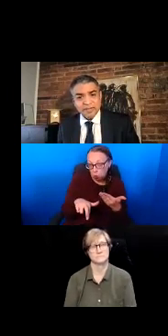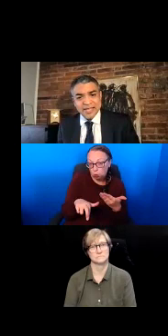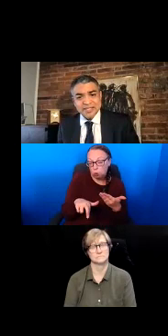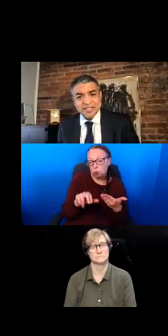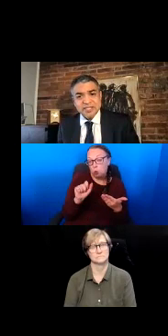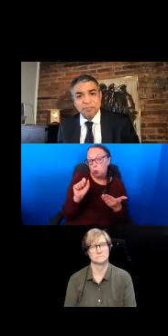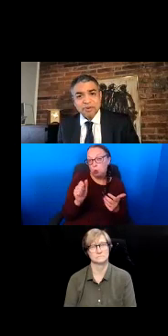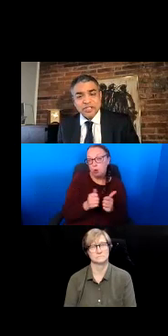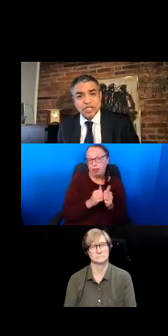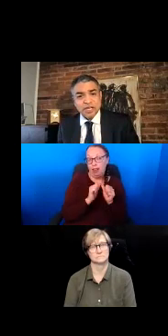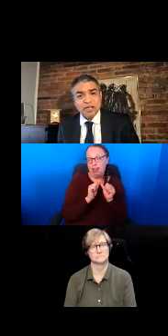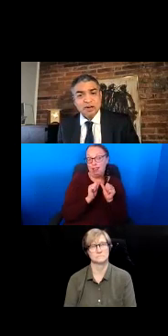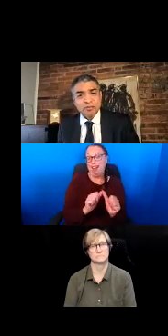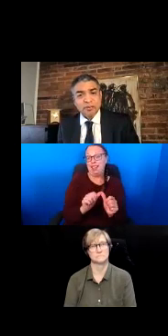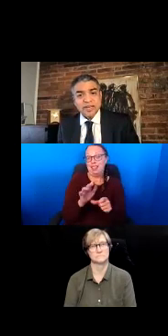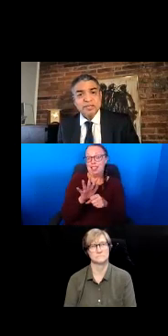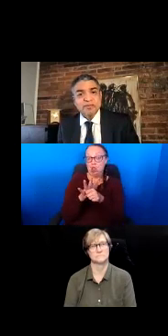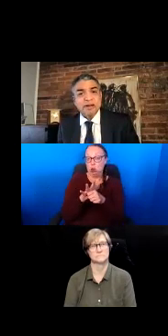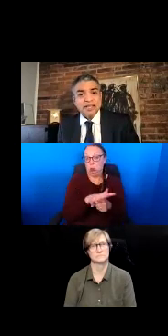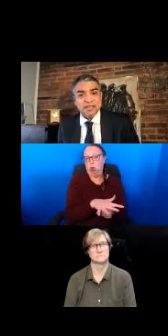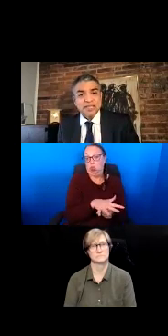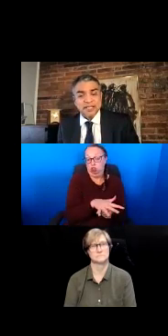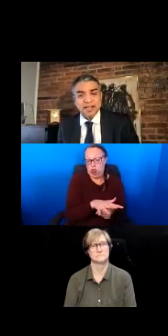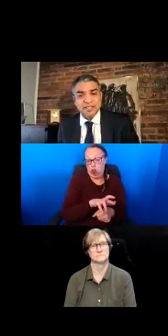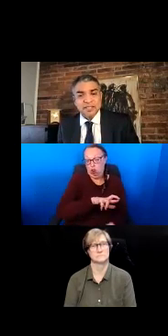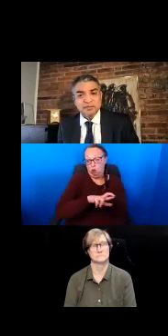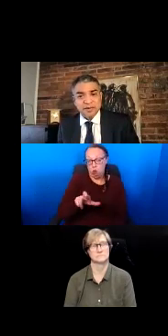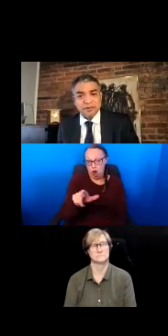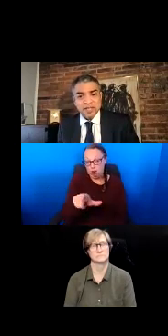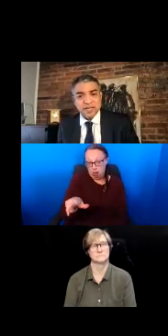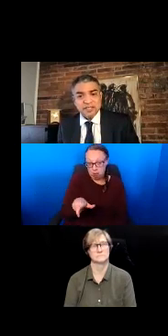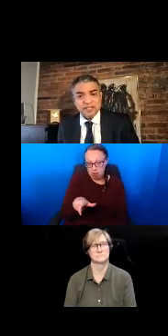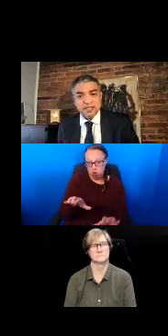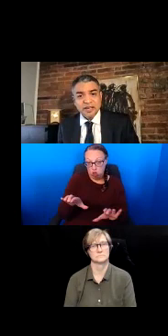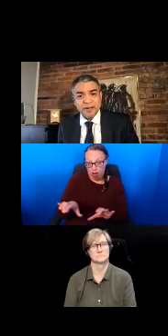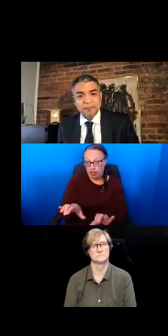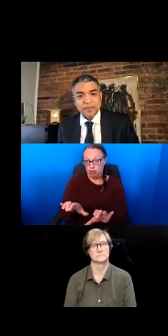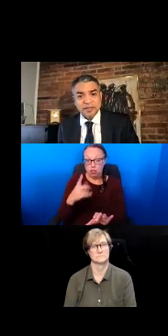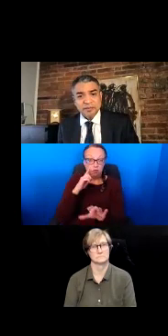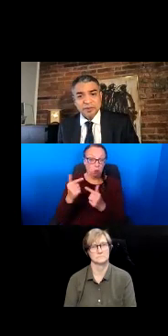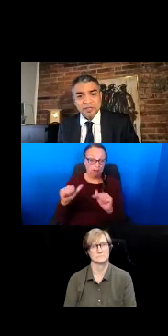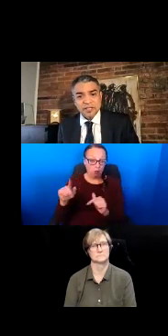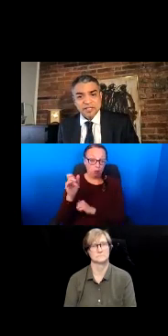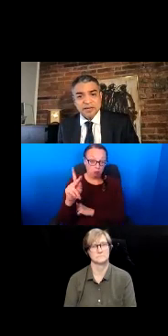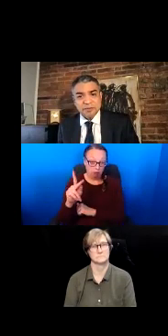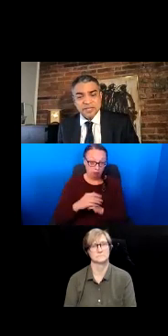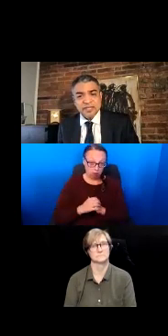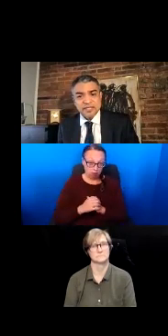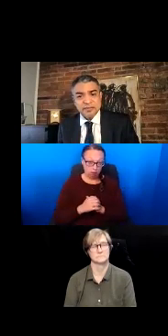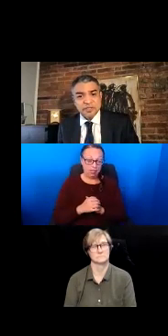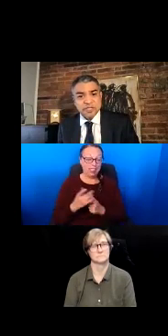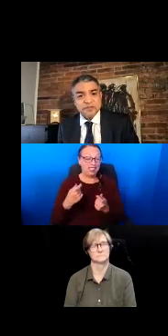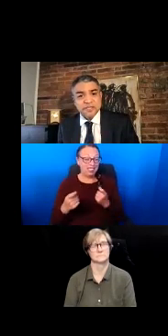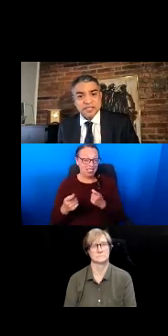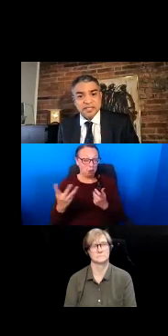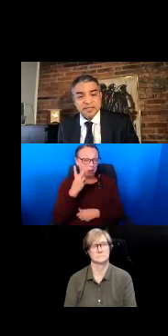a lasting suppression of right hemisphere activity in the context of language tasks. Instead, what we tended to see